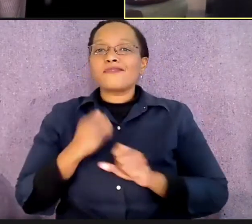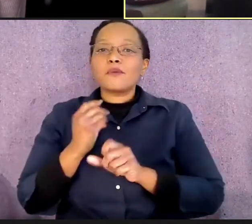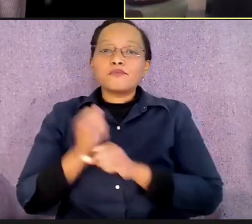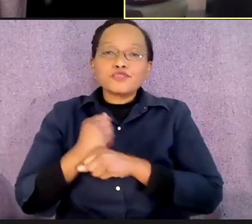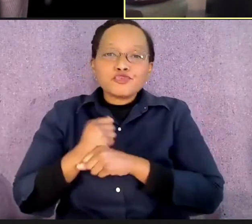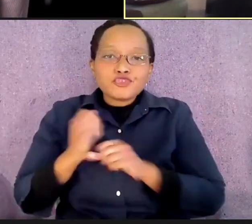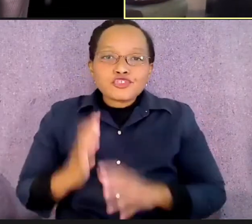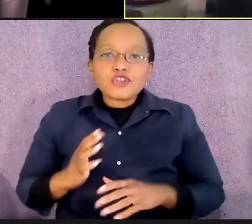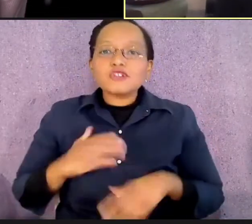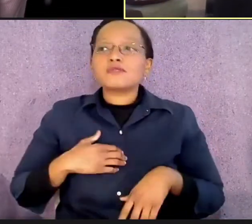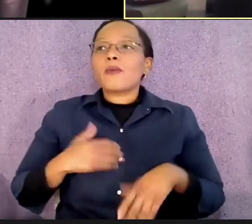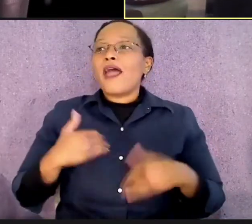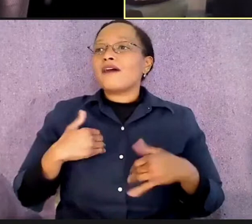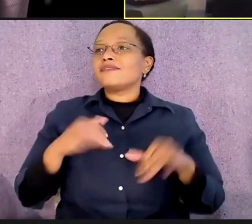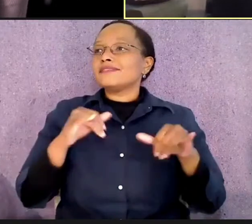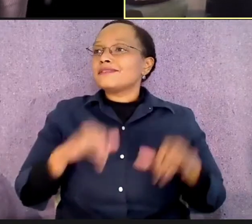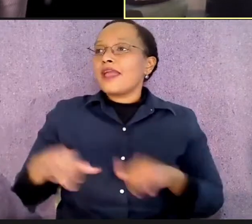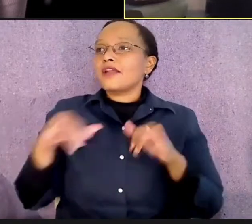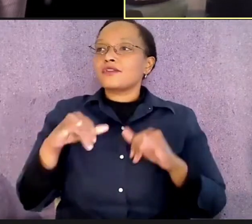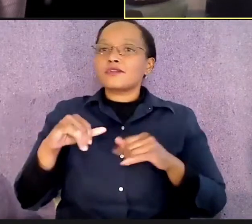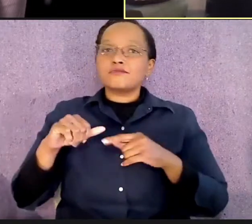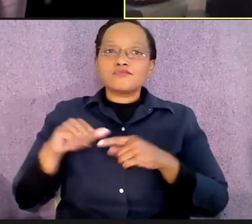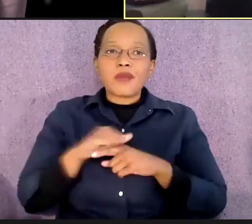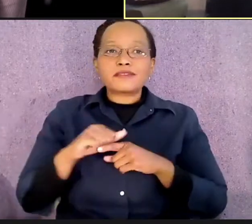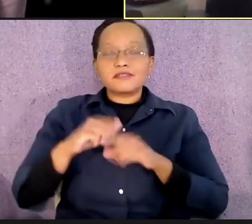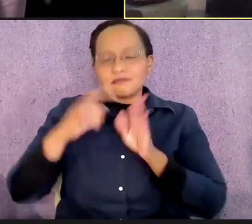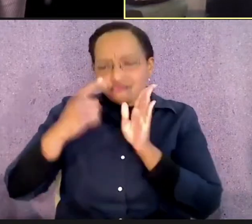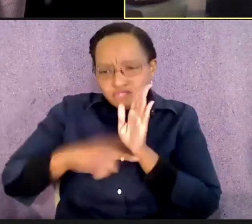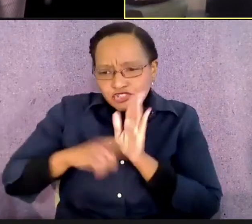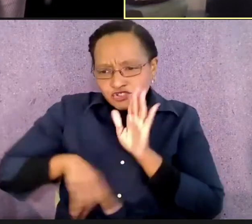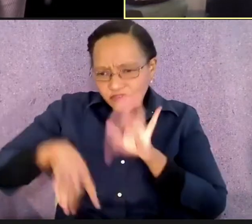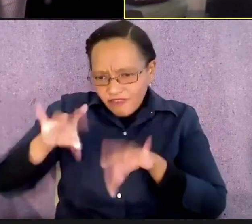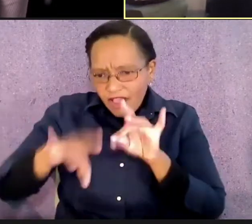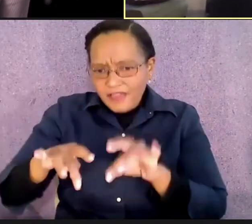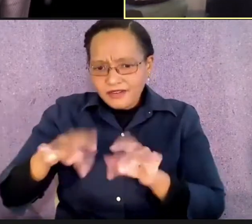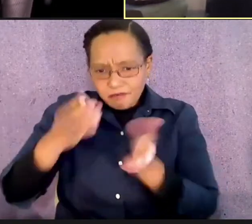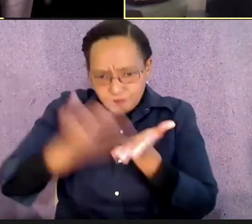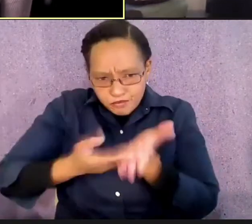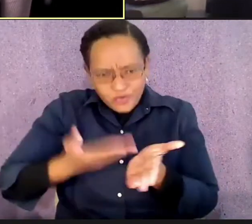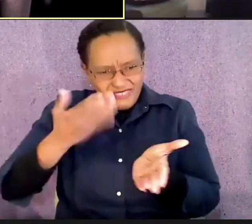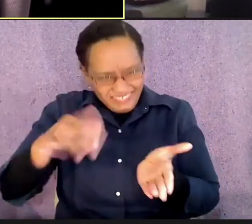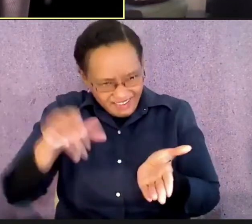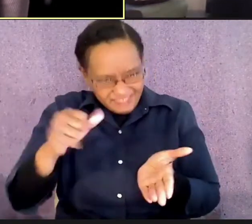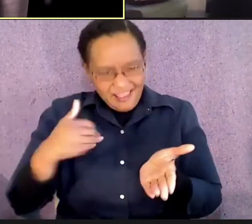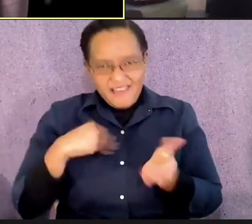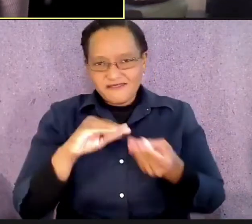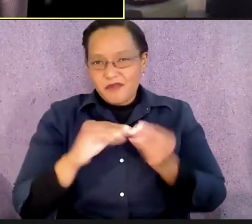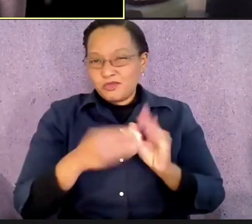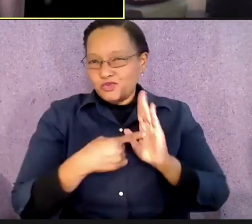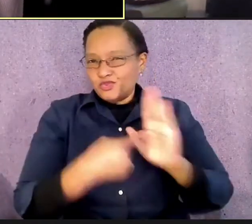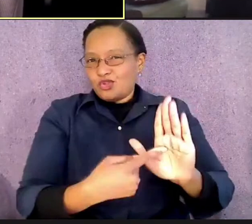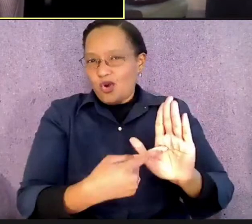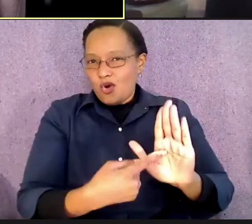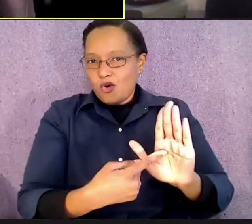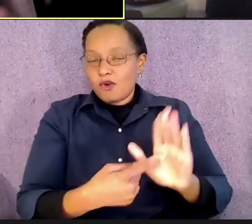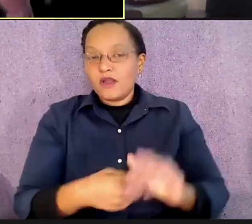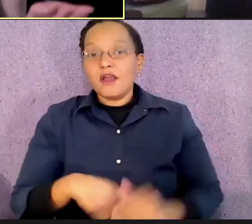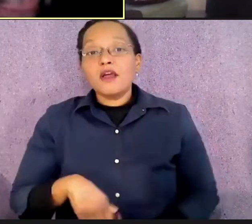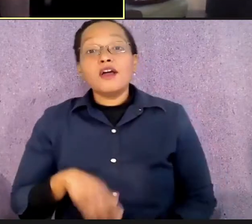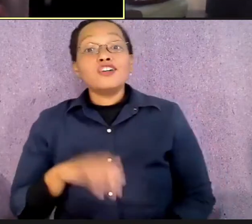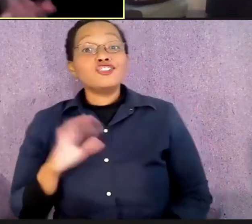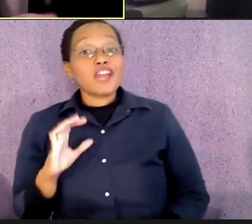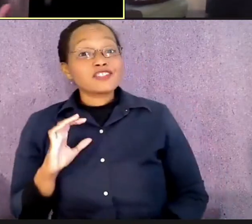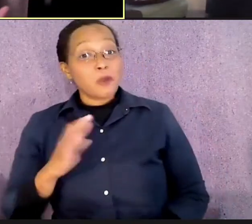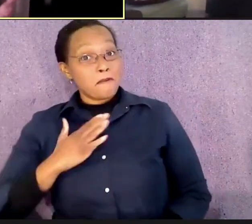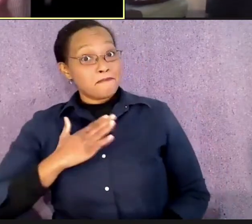these are the numbers. So it's great to have that staff of people help support my arguments. Mm-hmm. And that actually is like one of my favorite episodes too, aside